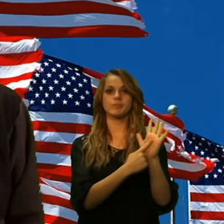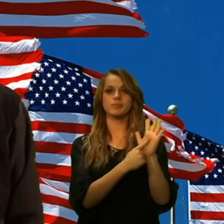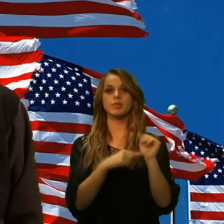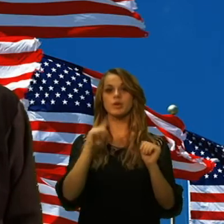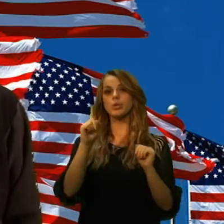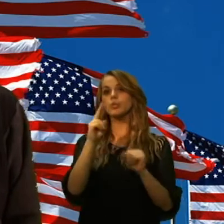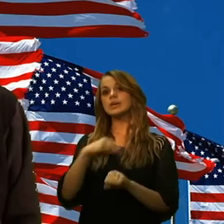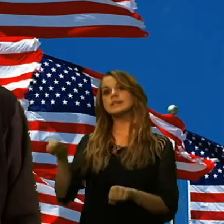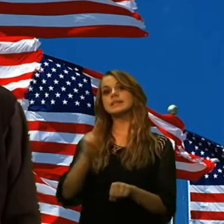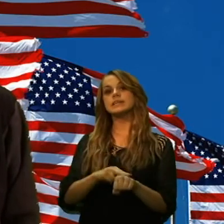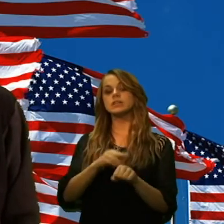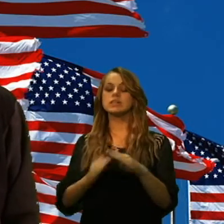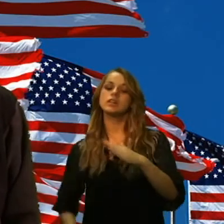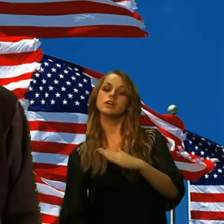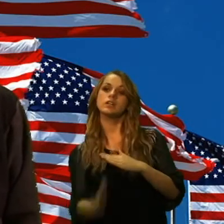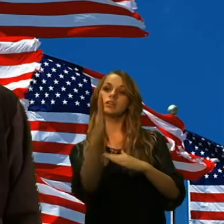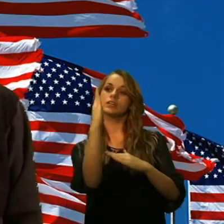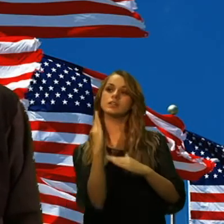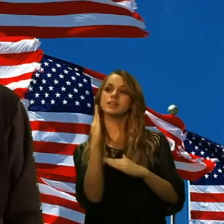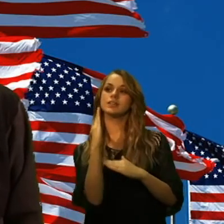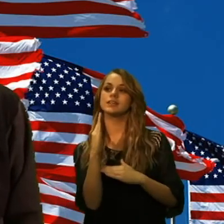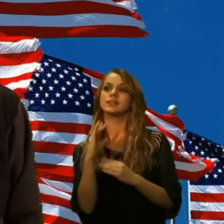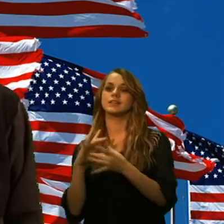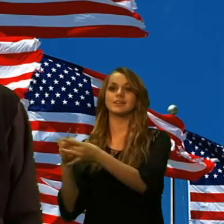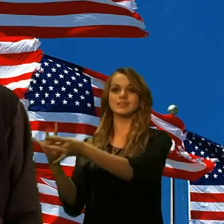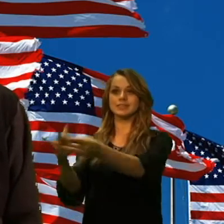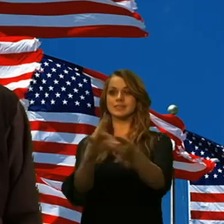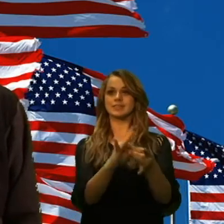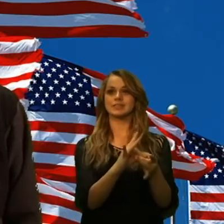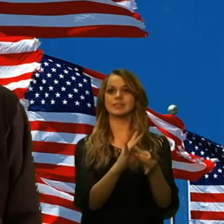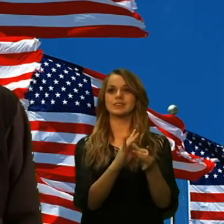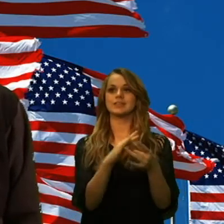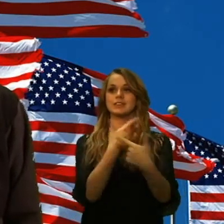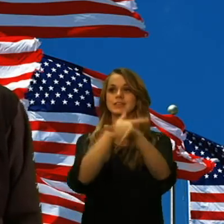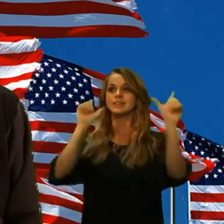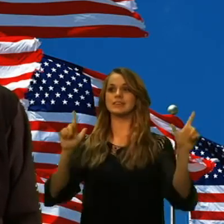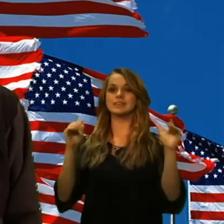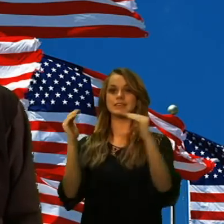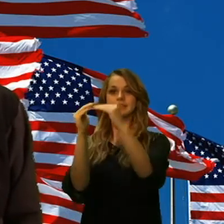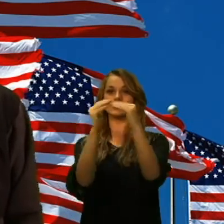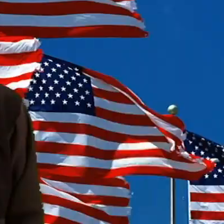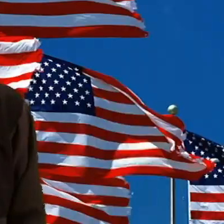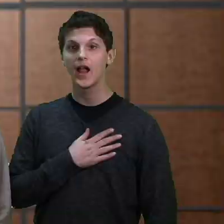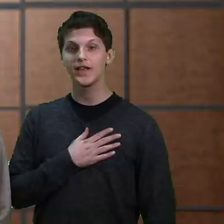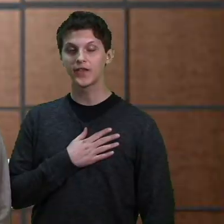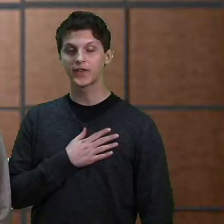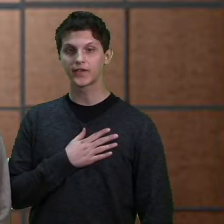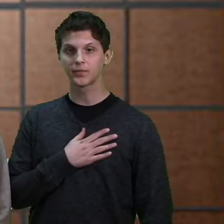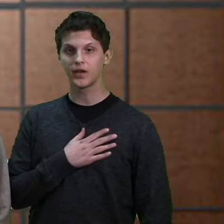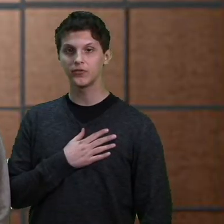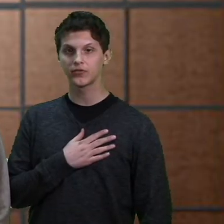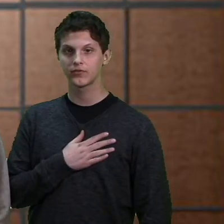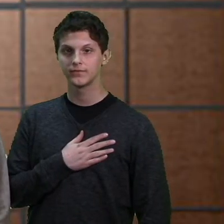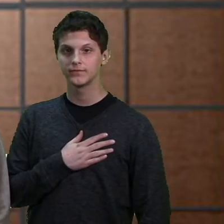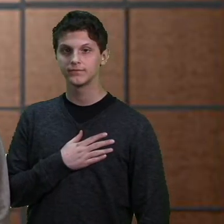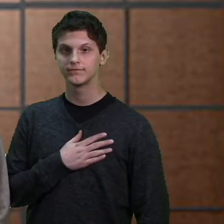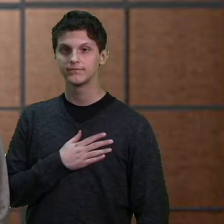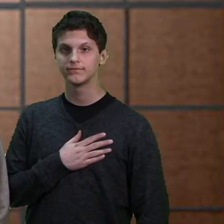stands, one nation, under God, indivisible, with liberty and justice for all. And now the Texas